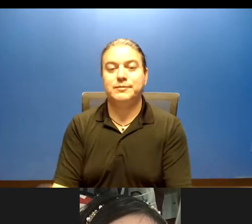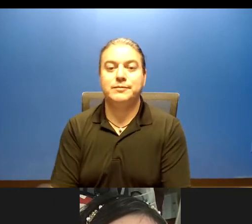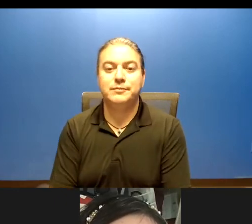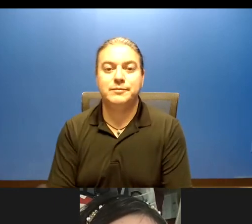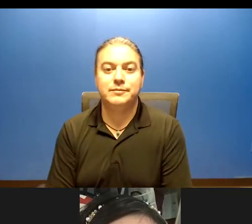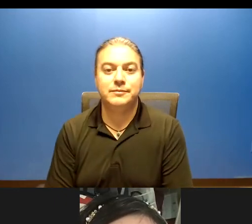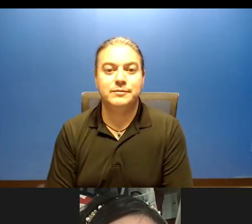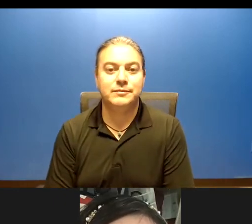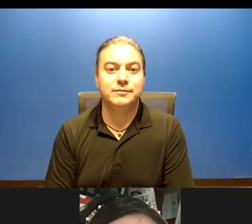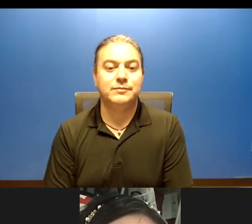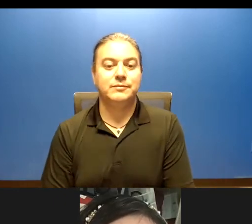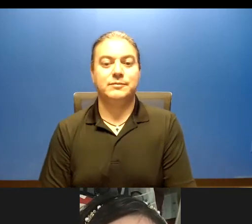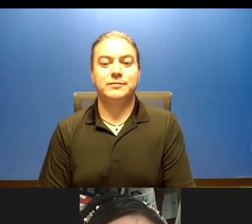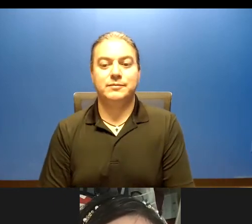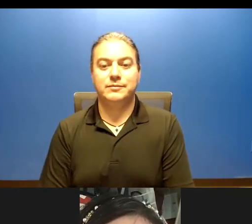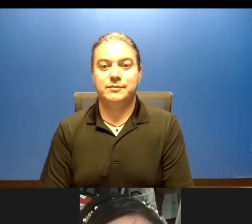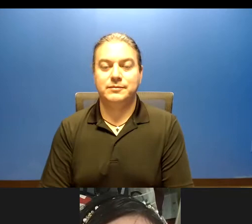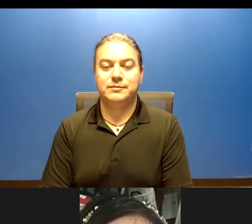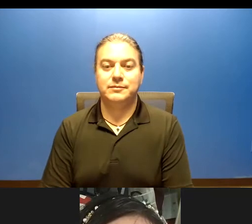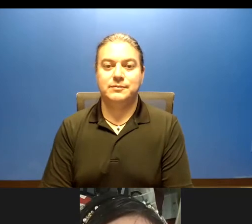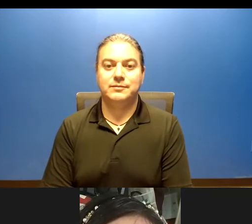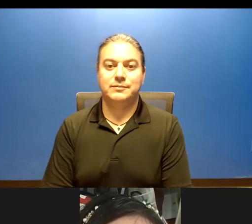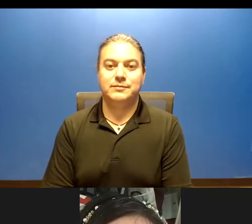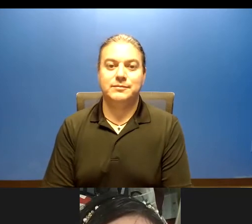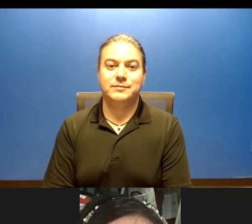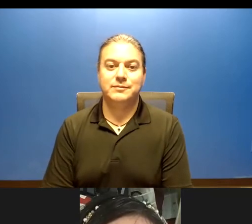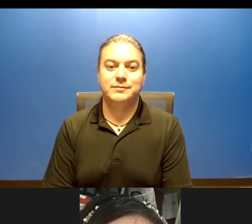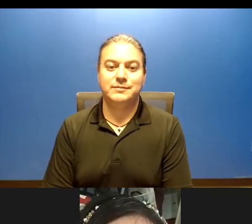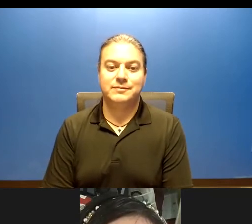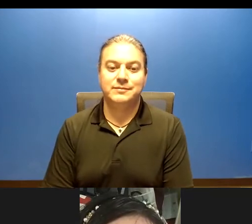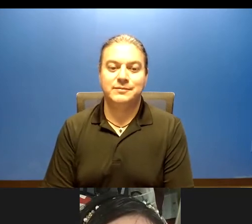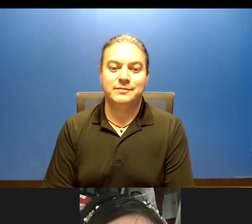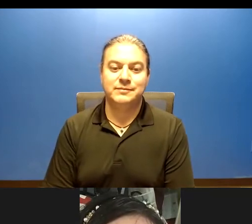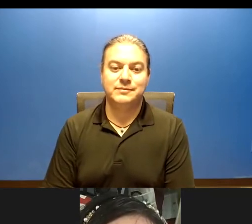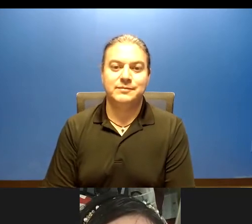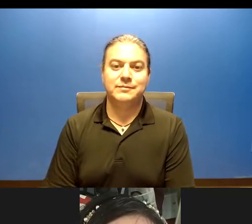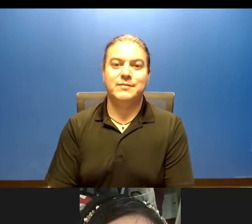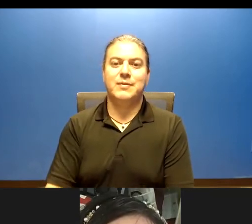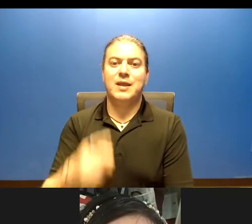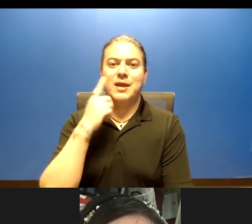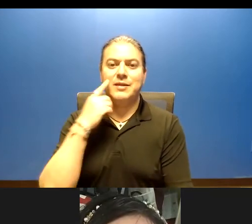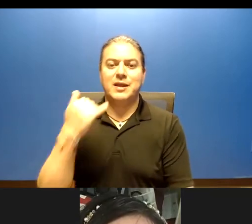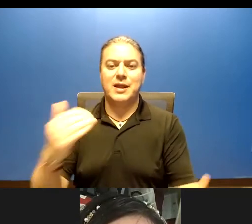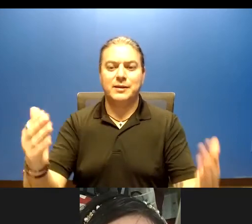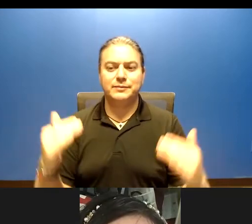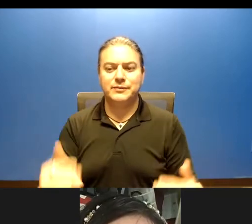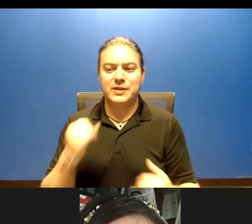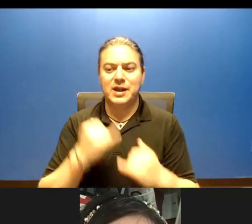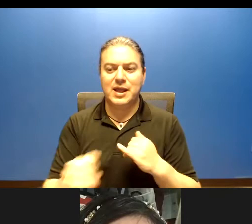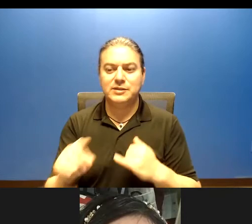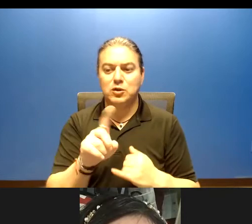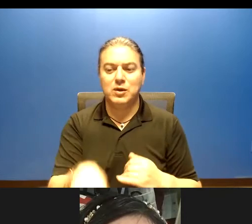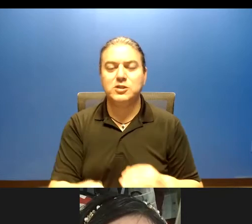All right, so that's my spiel right now. So I think we're going to move on to our last question, which